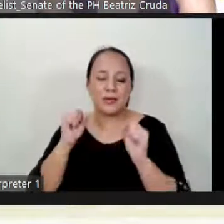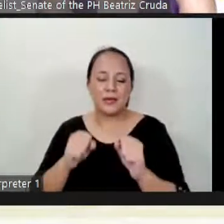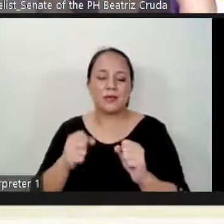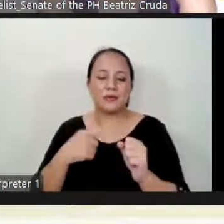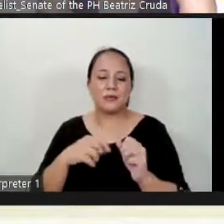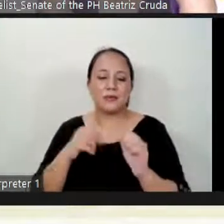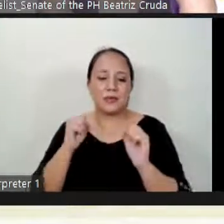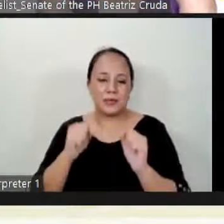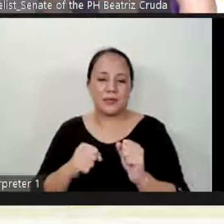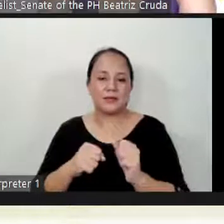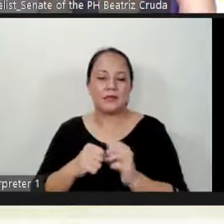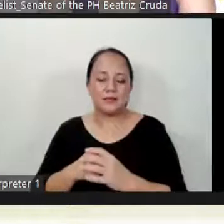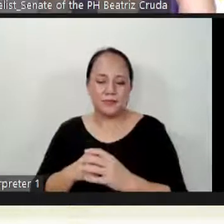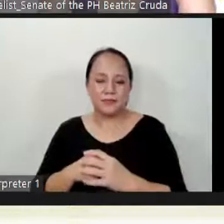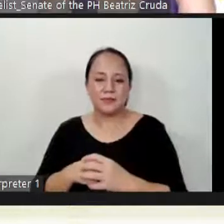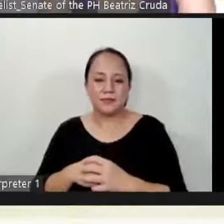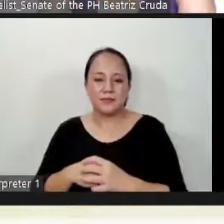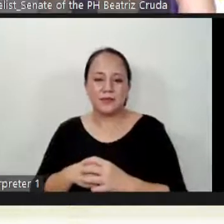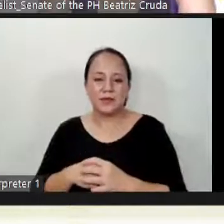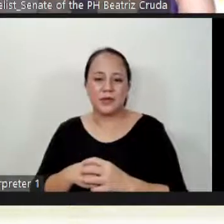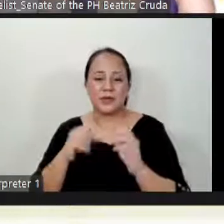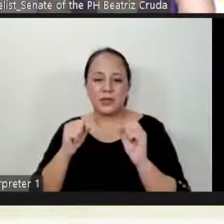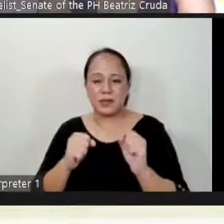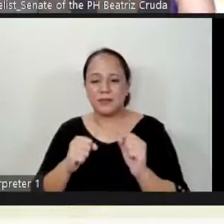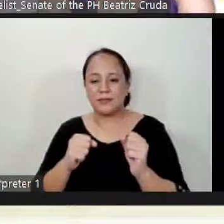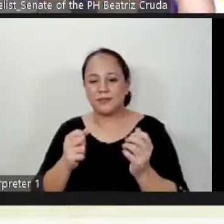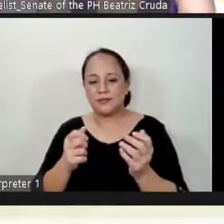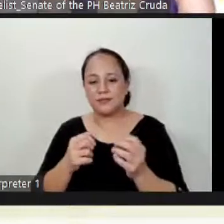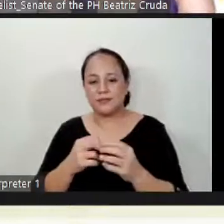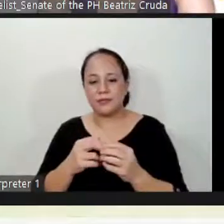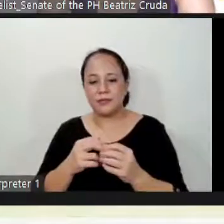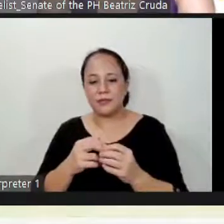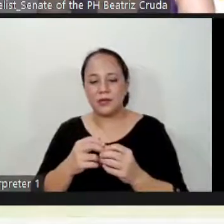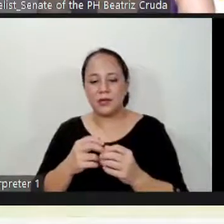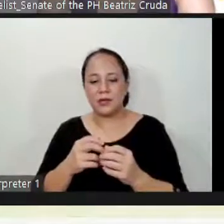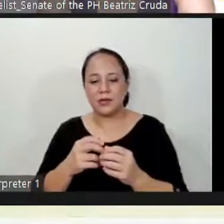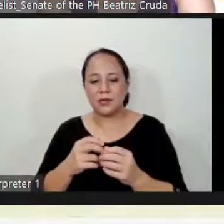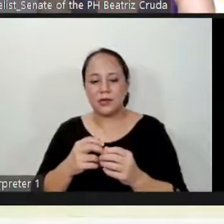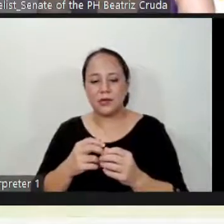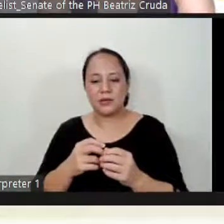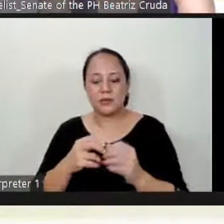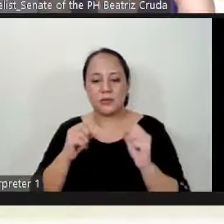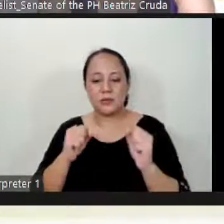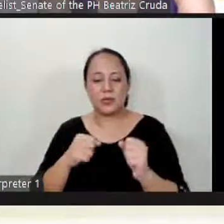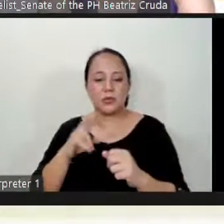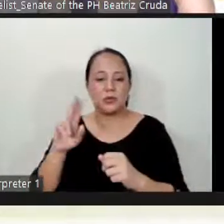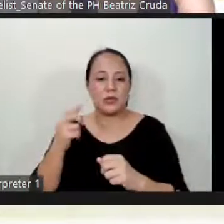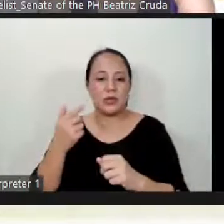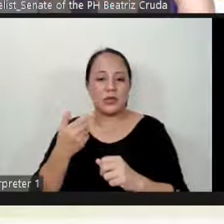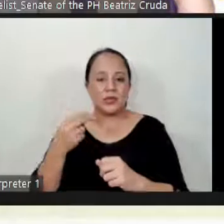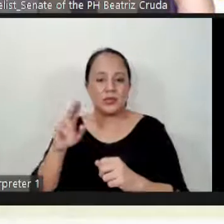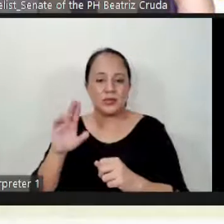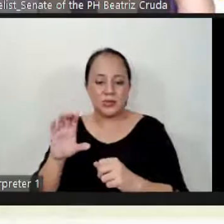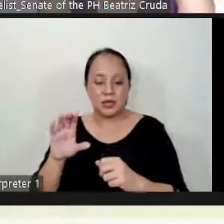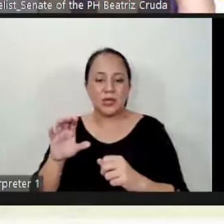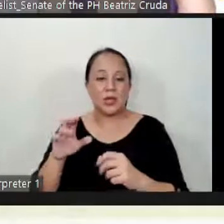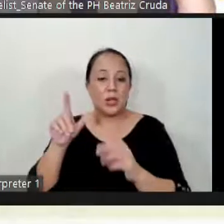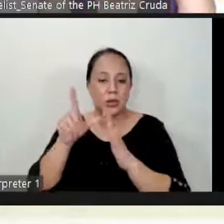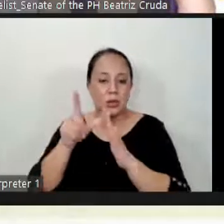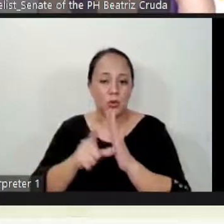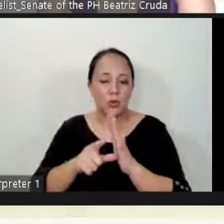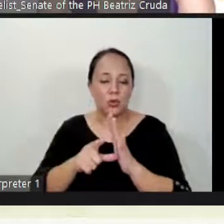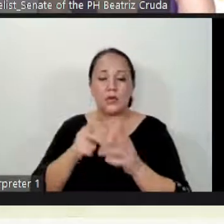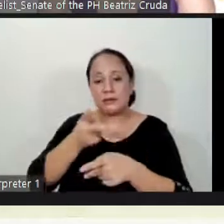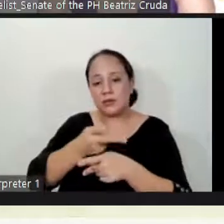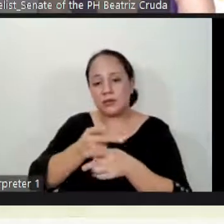certainly. We are actually coming up. There's a UHC law which takes care of